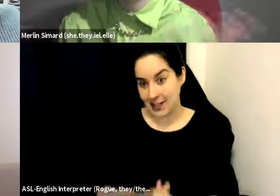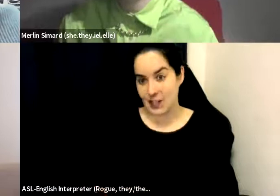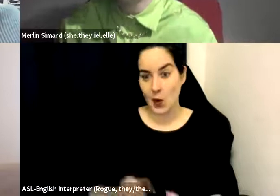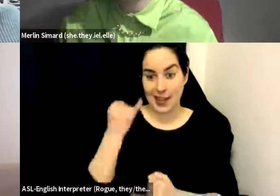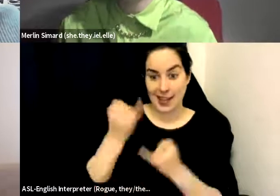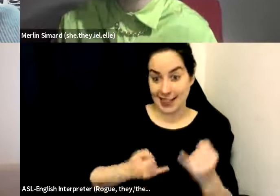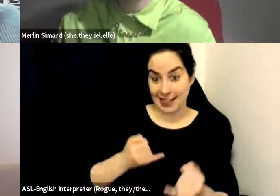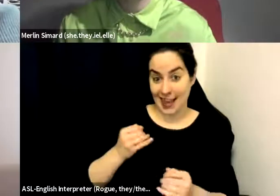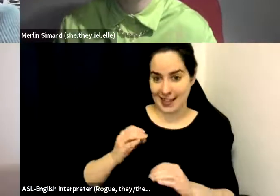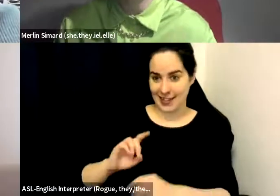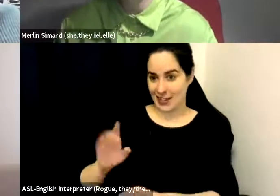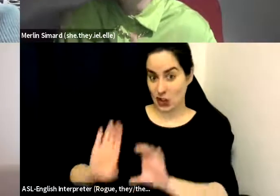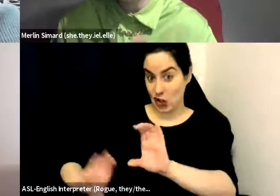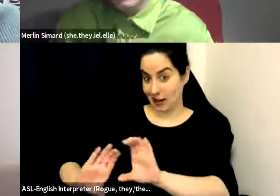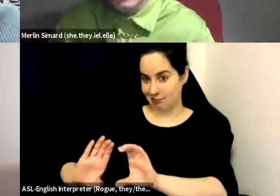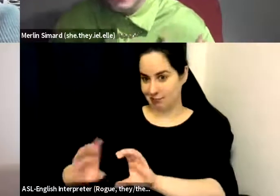question in the chat, which is,